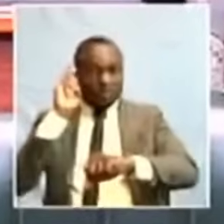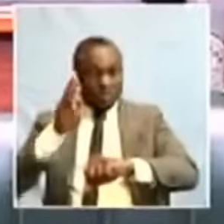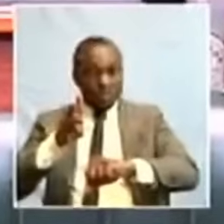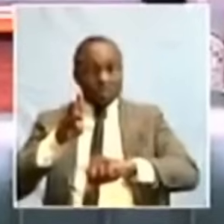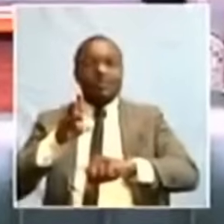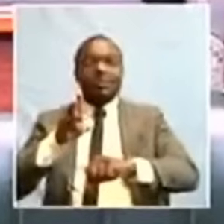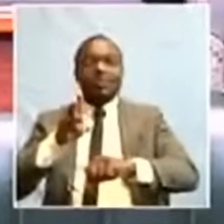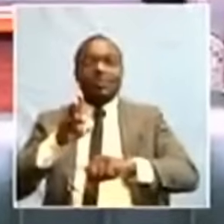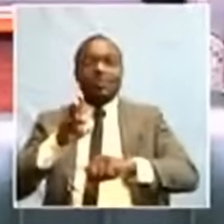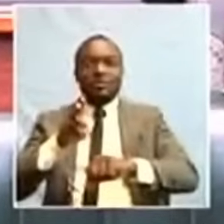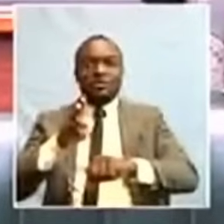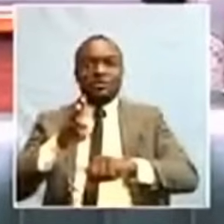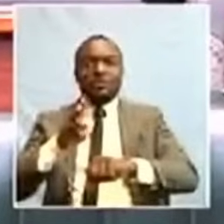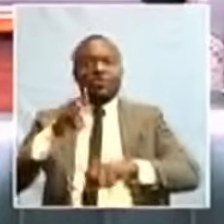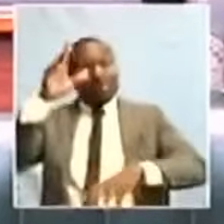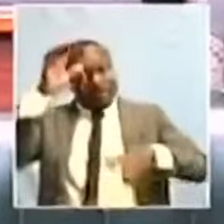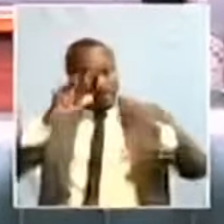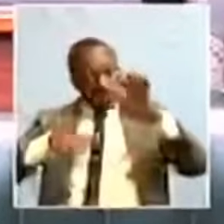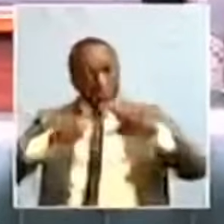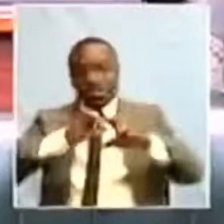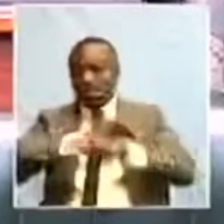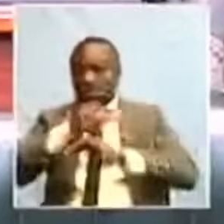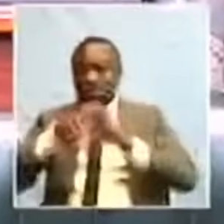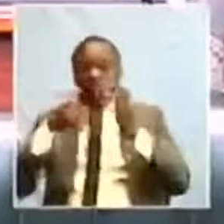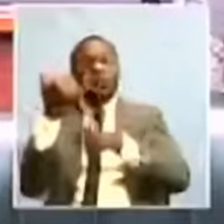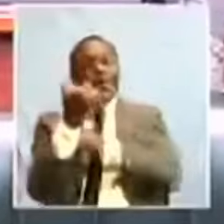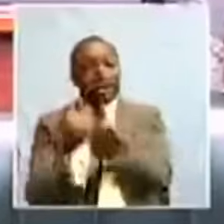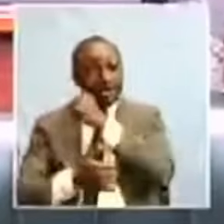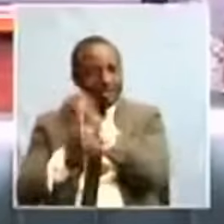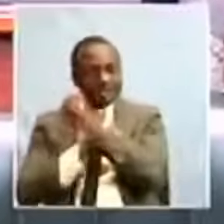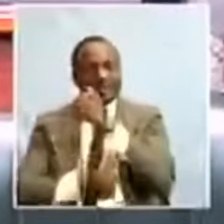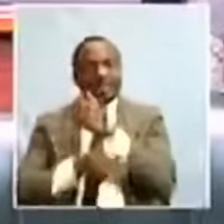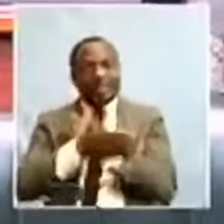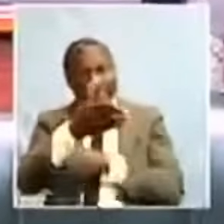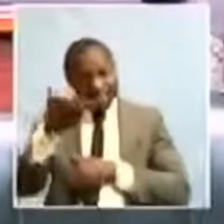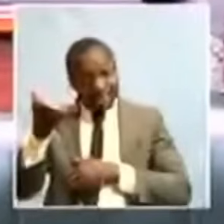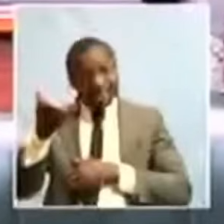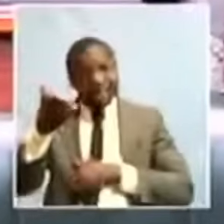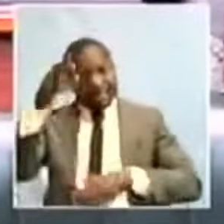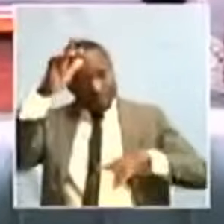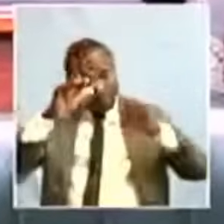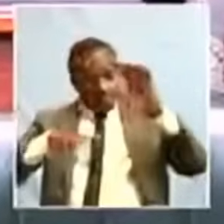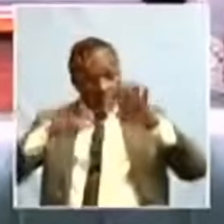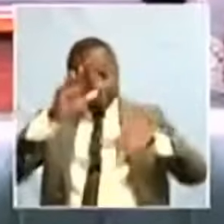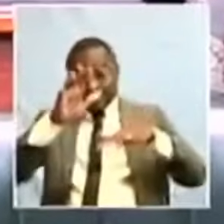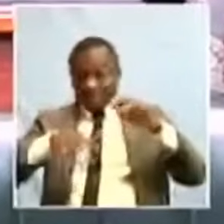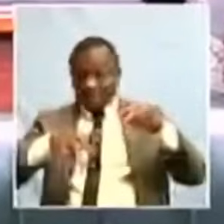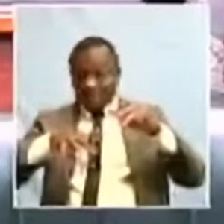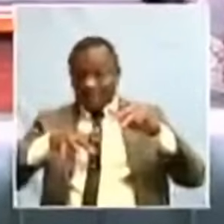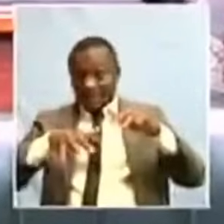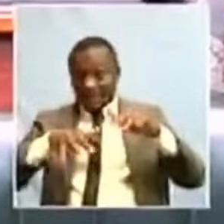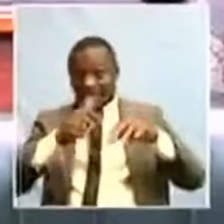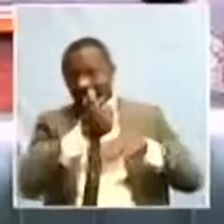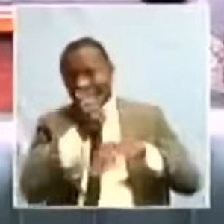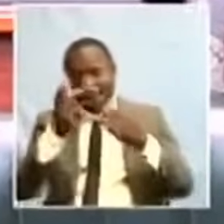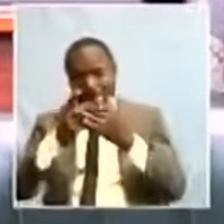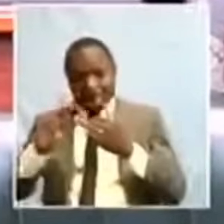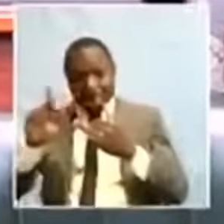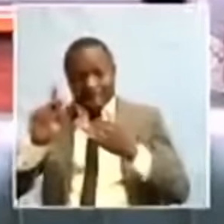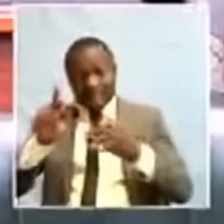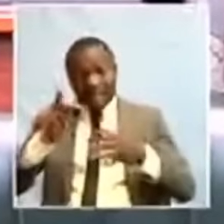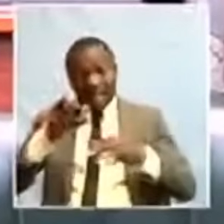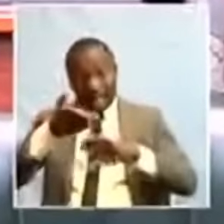cover the rest of the country. There is still rain, colleagues, up north, in certain parts up